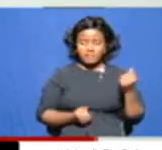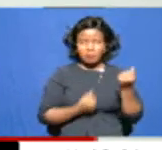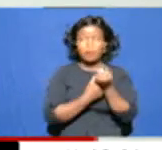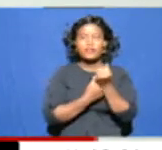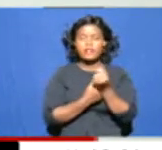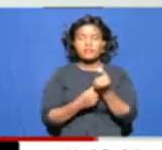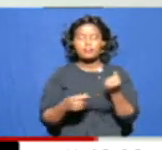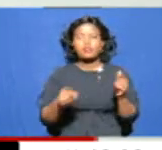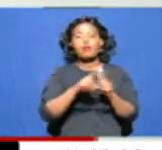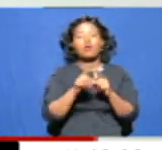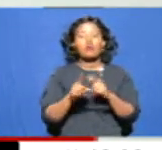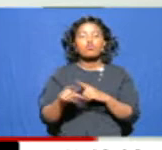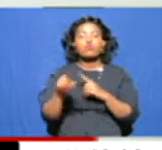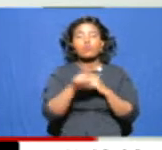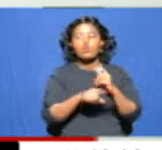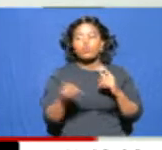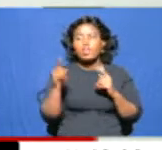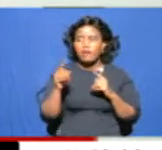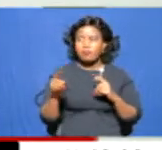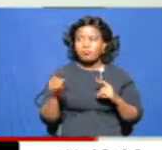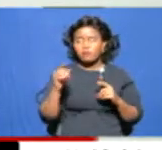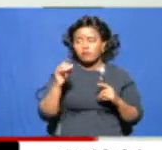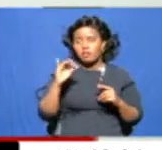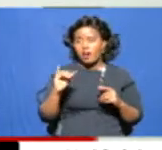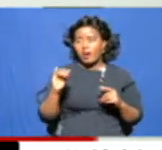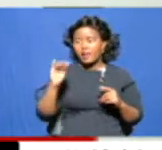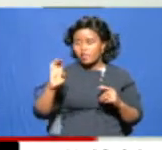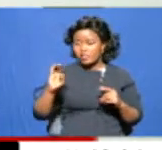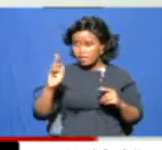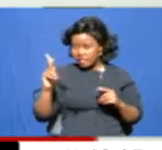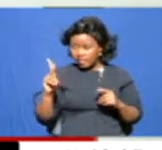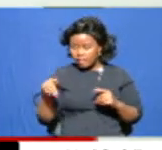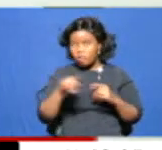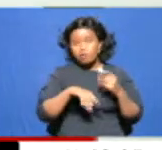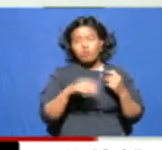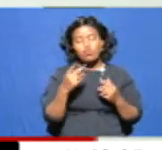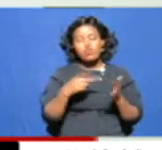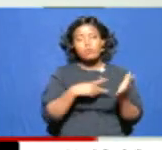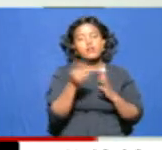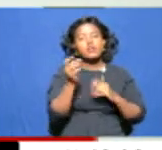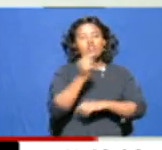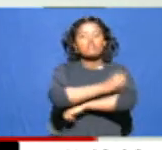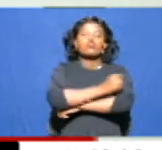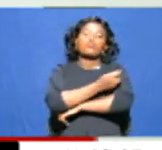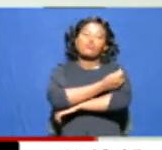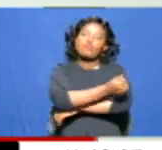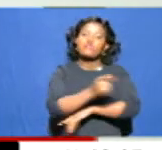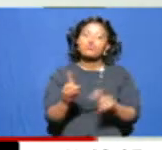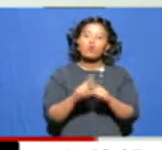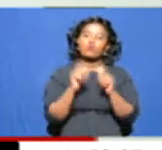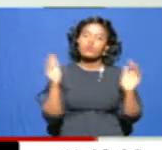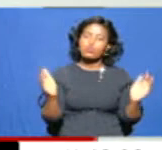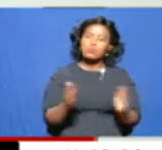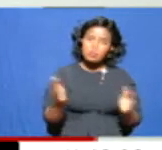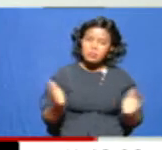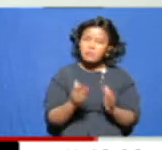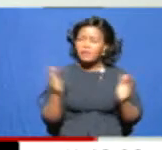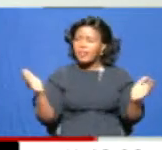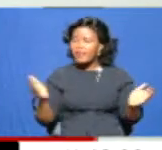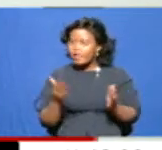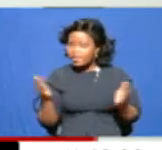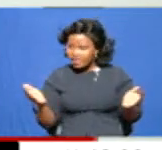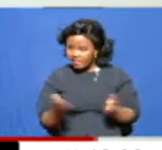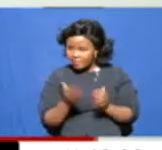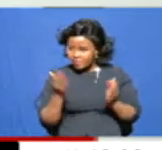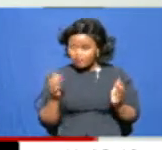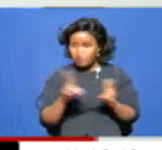even as IEK. We pay school fees for those who are needy, and we encourage them. And the challenge is that it's very hard to get them, even